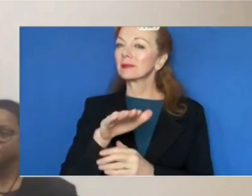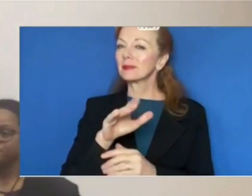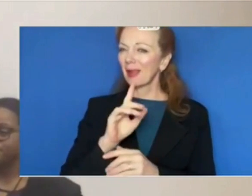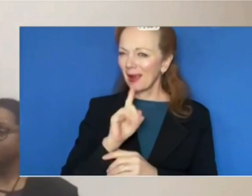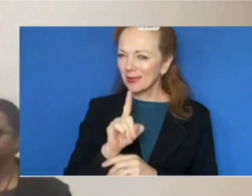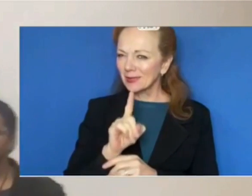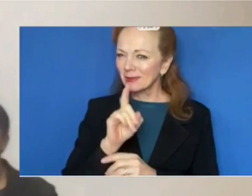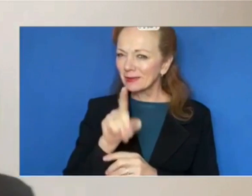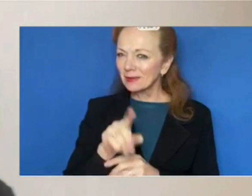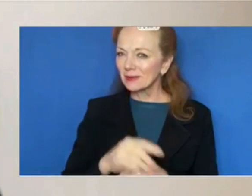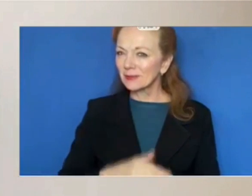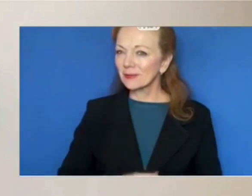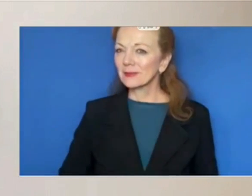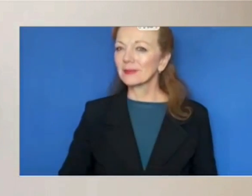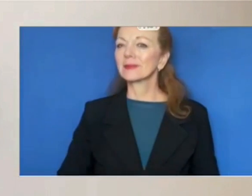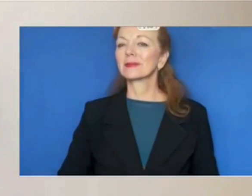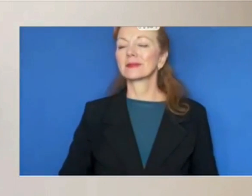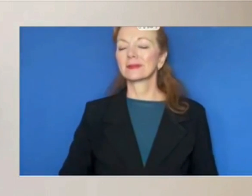Thank you.